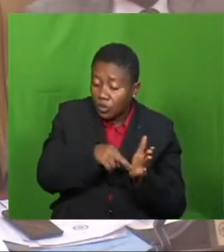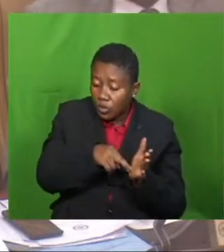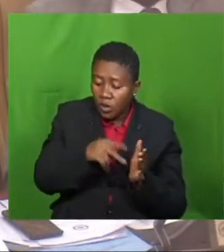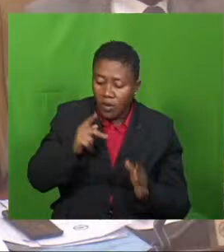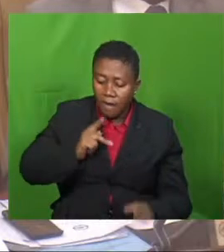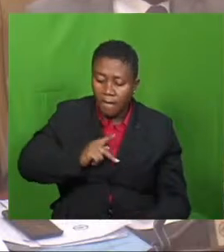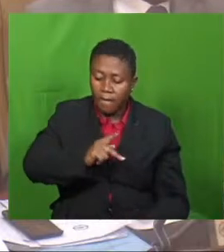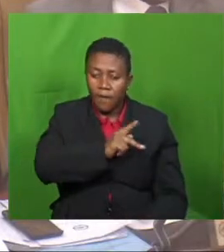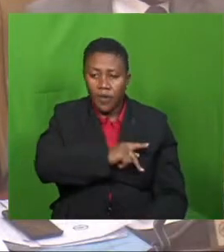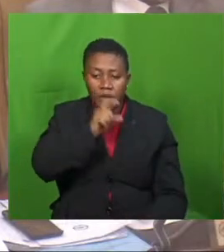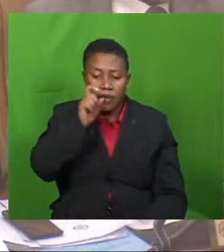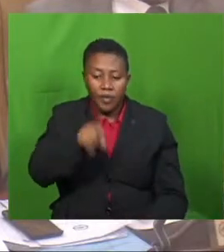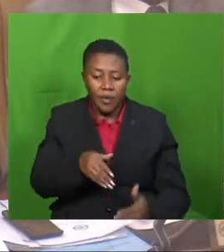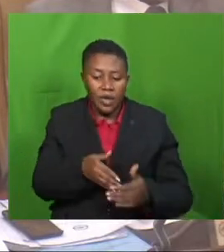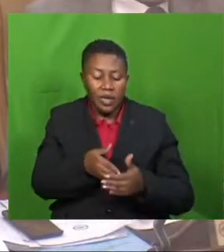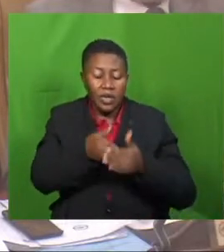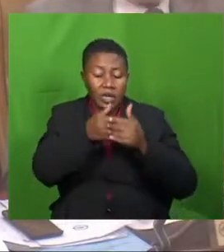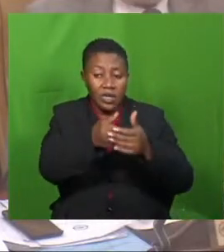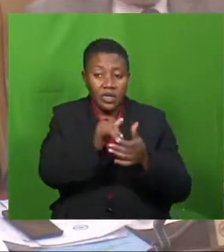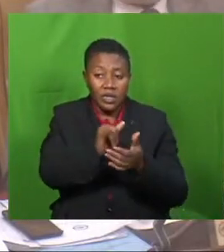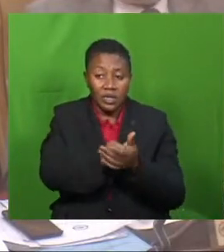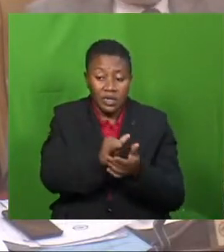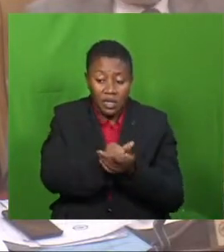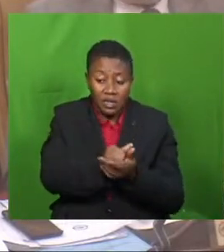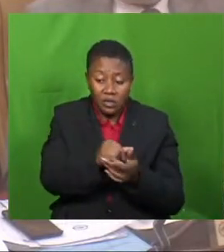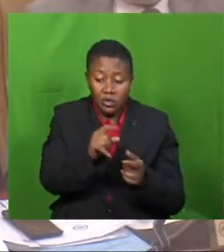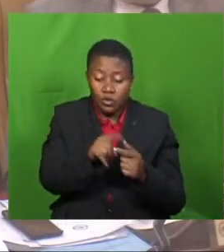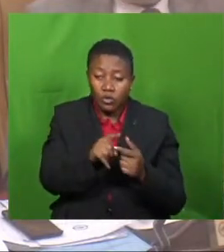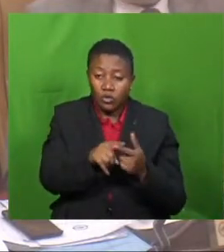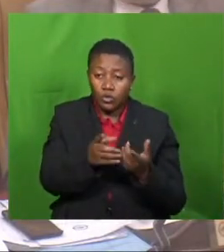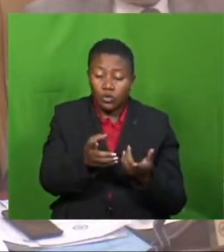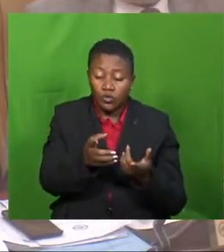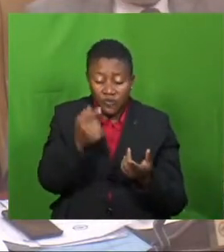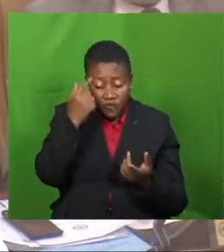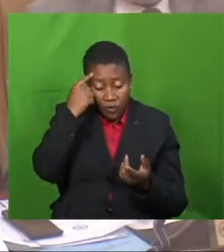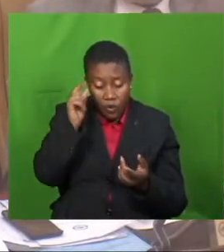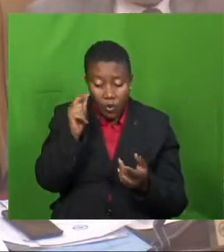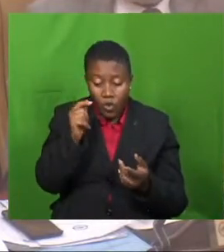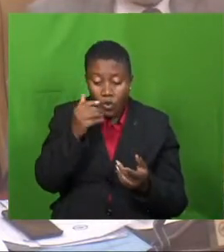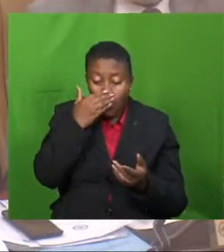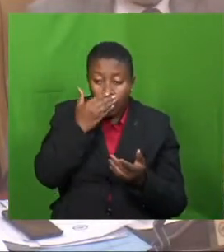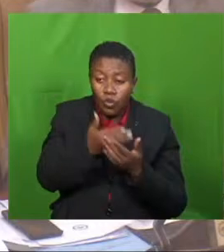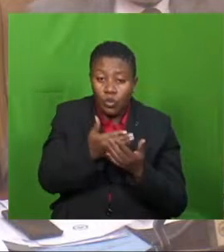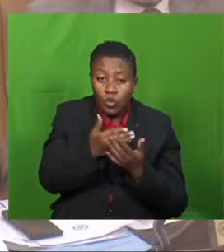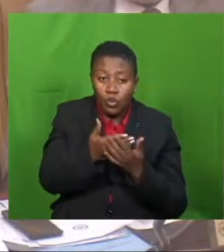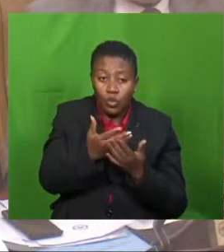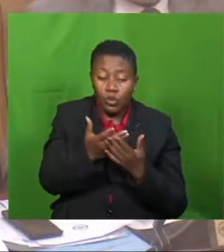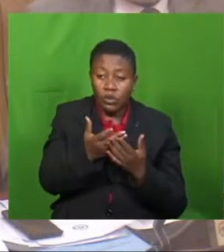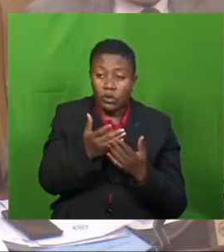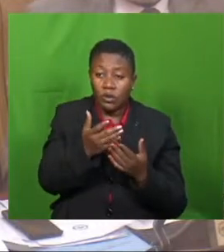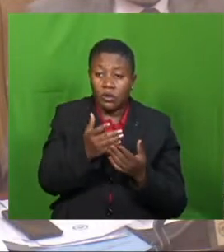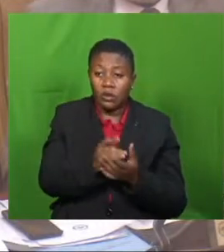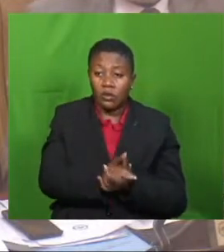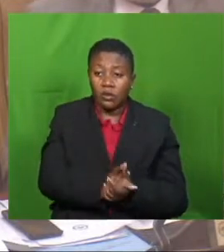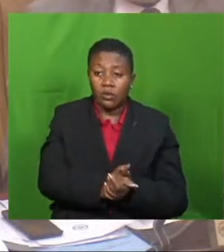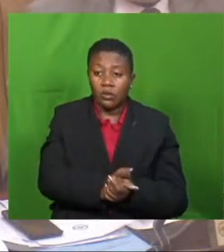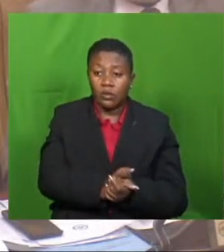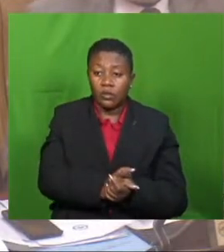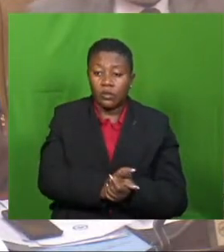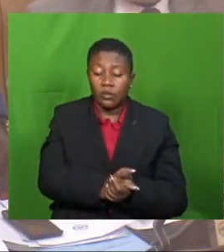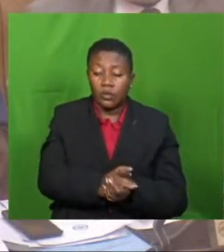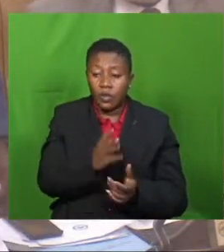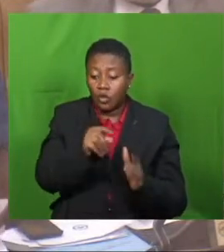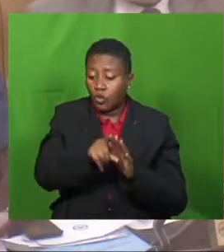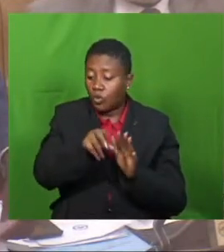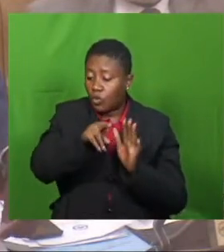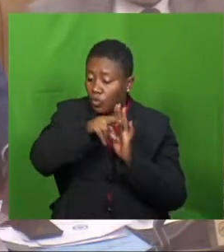lead that process supporting the executive for major policy reports that allows for the ease of doing business and reducing